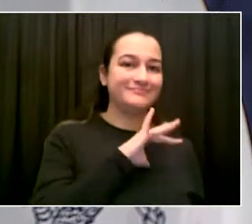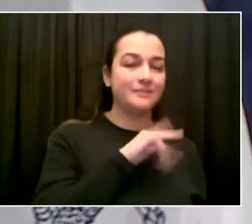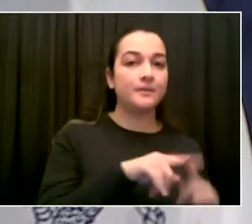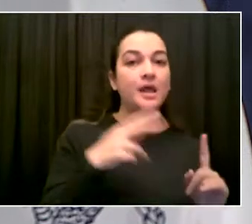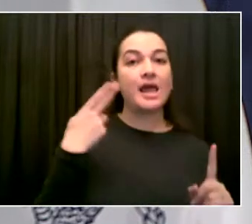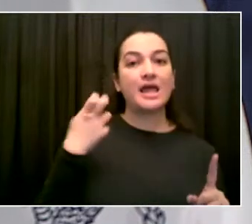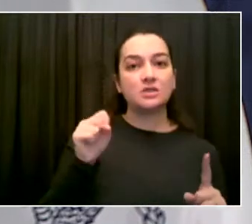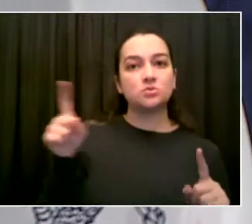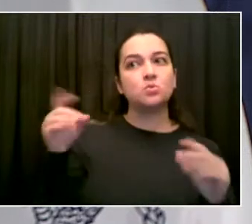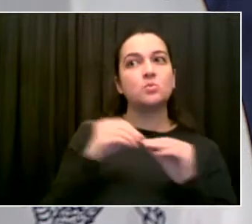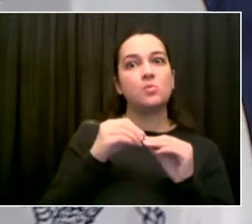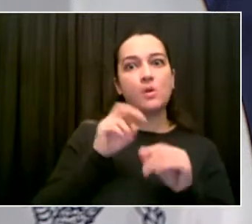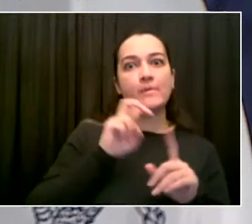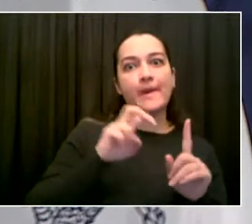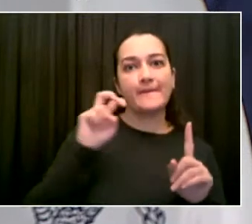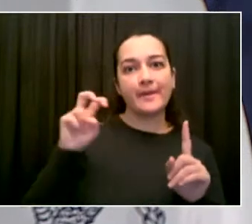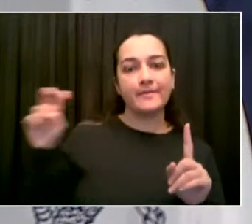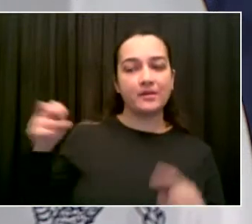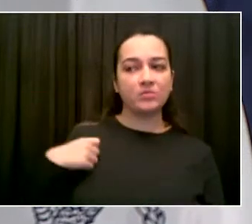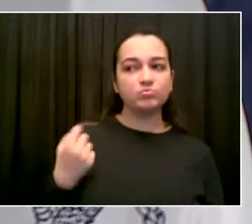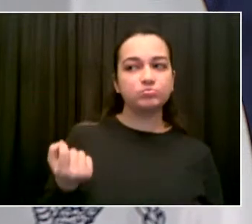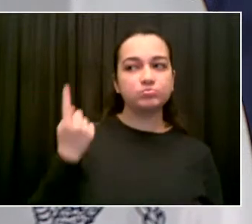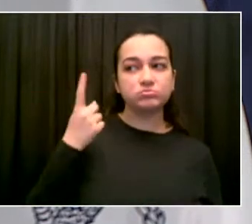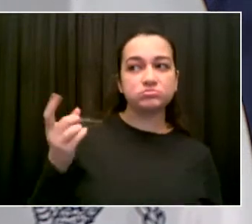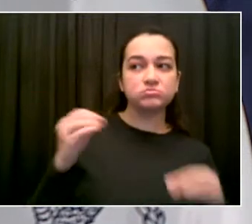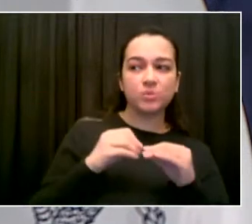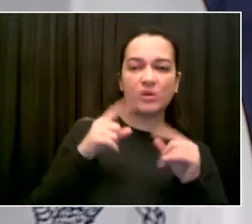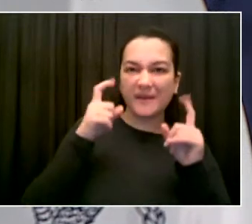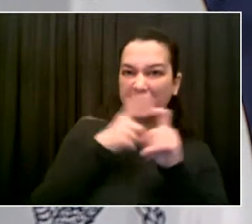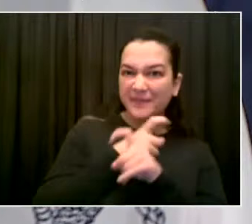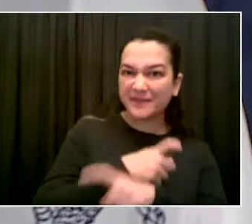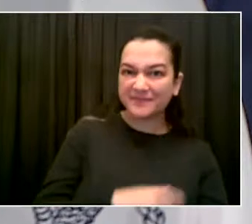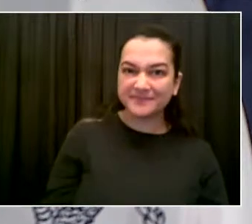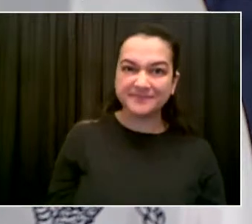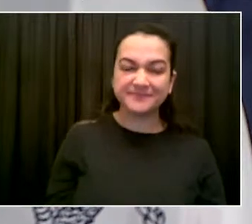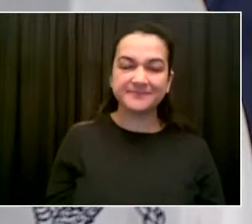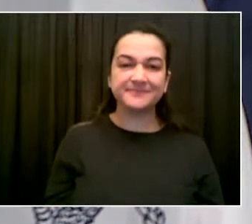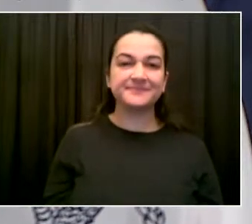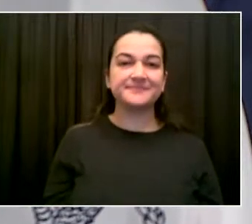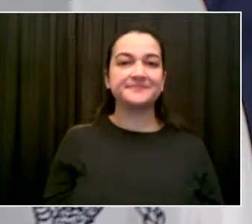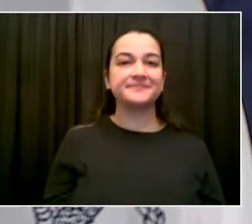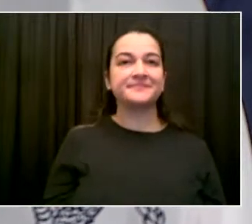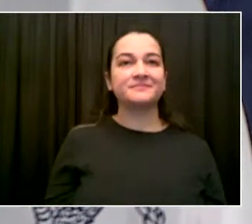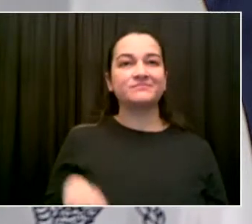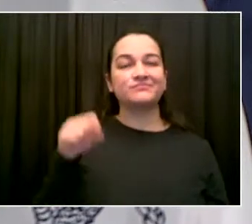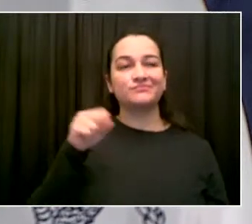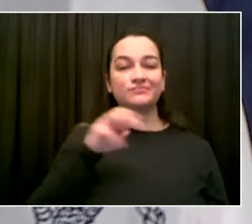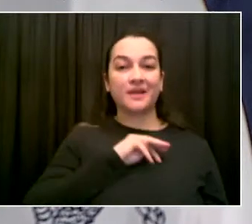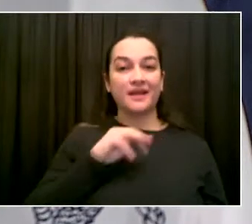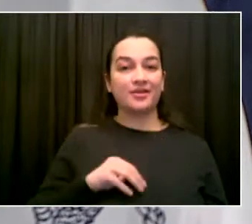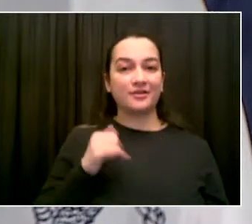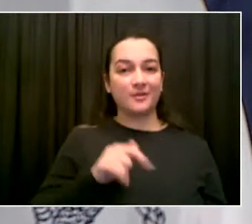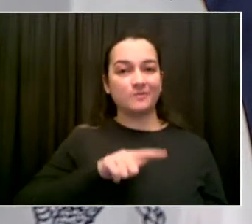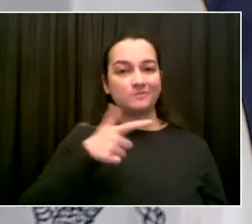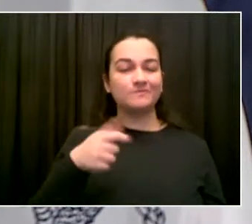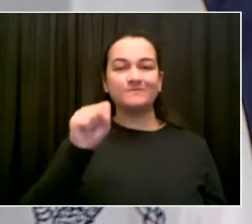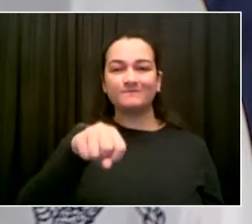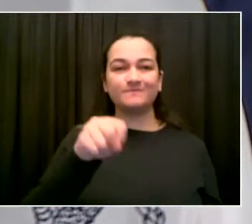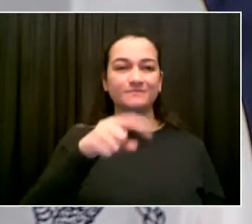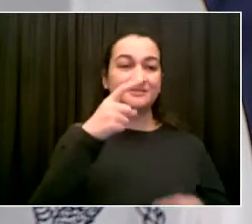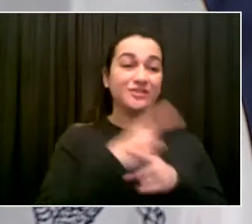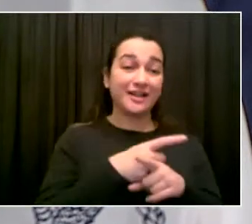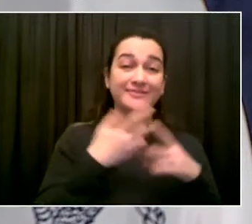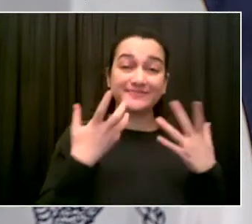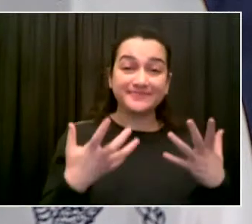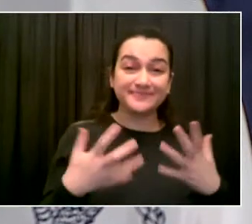we have an X factor here we didn't have when we started, which is the vast number of adults who have been vaccinated and